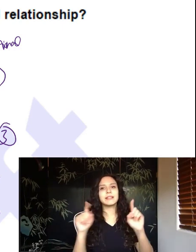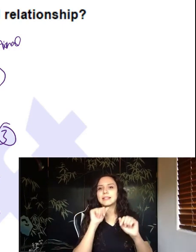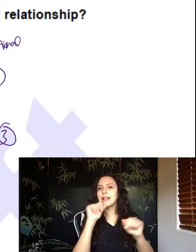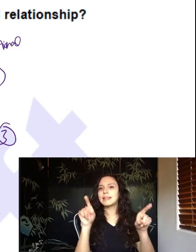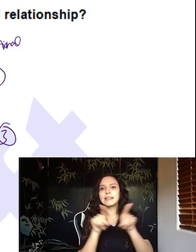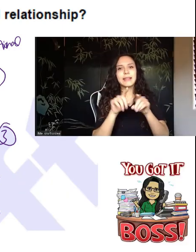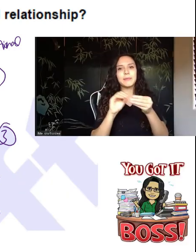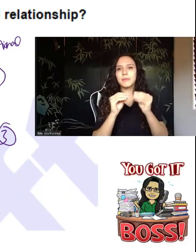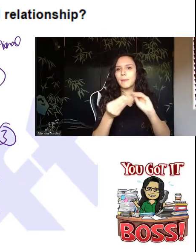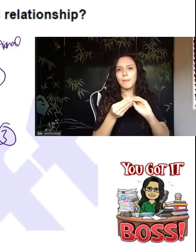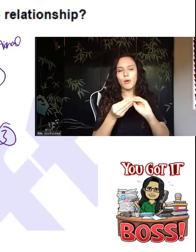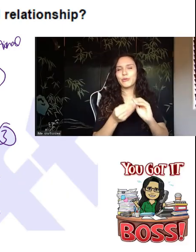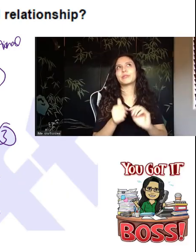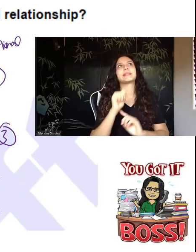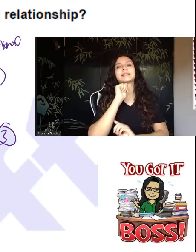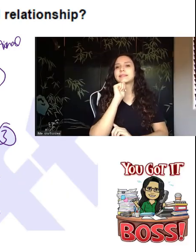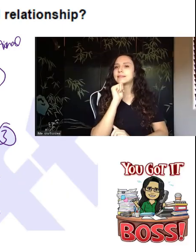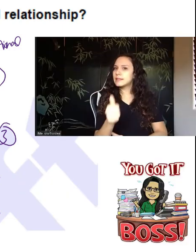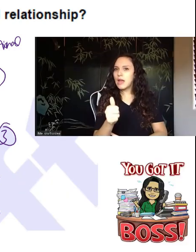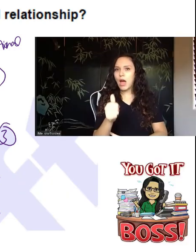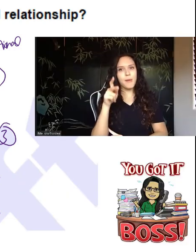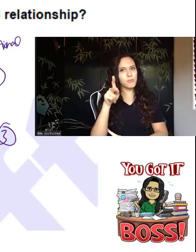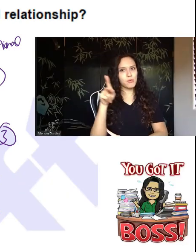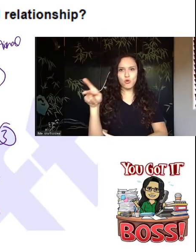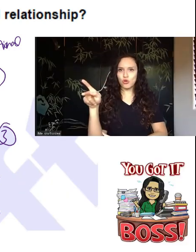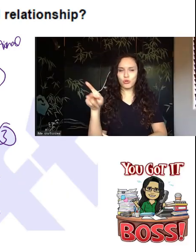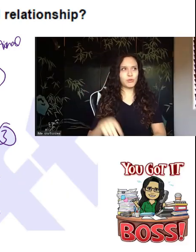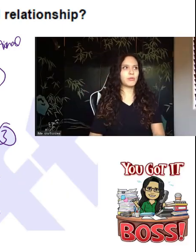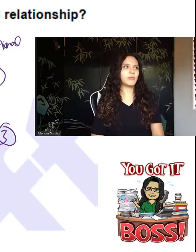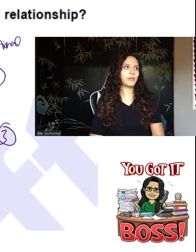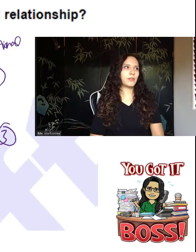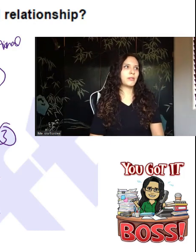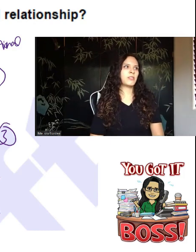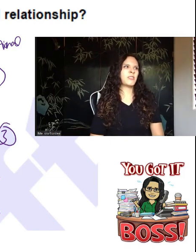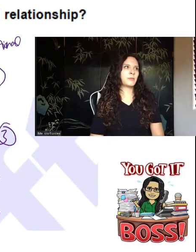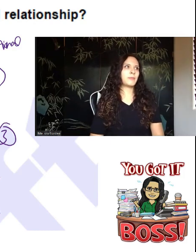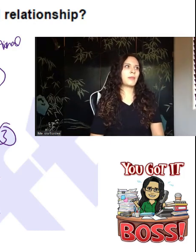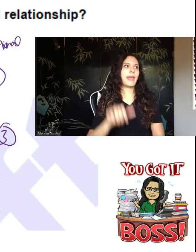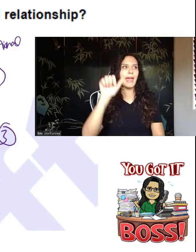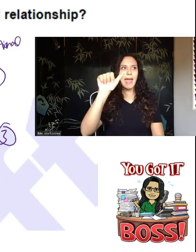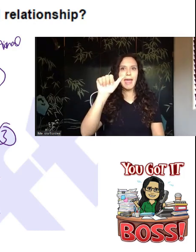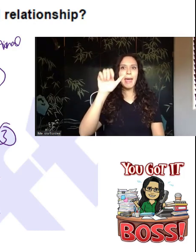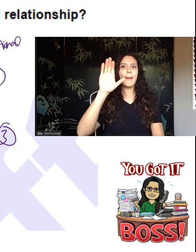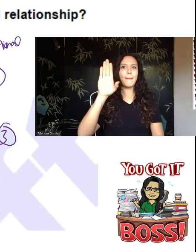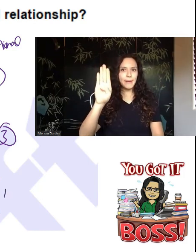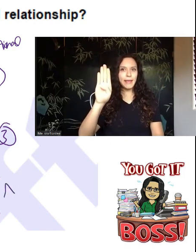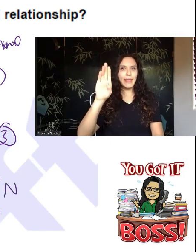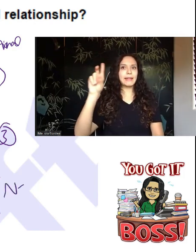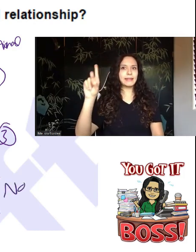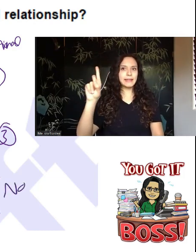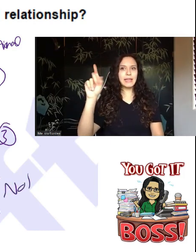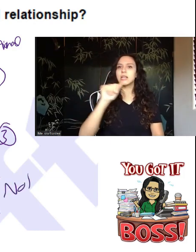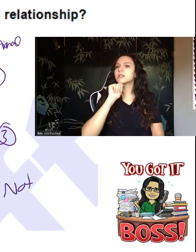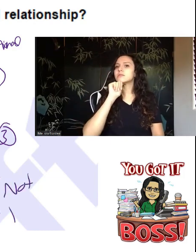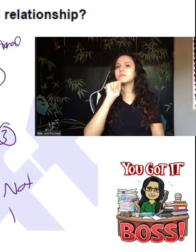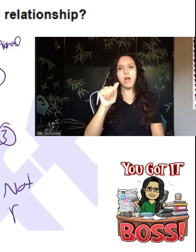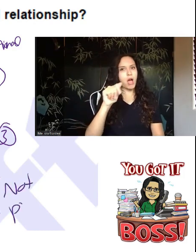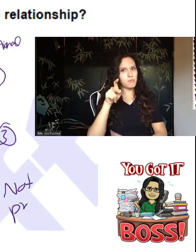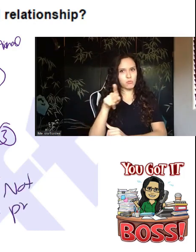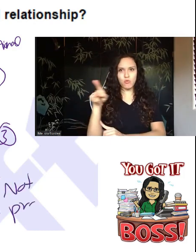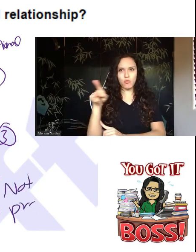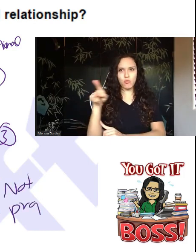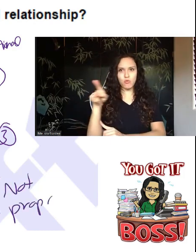like A, that did not work, so not proportional. A, B, and D, not proportional.